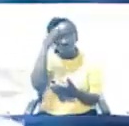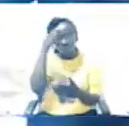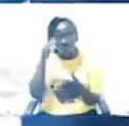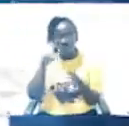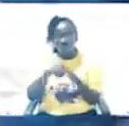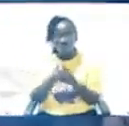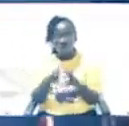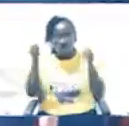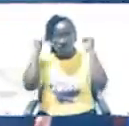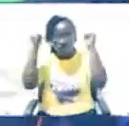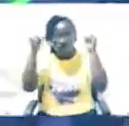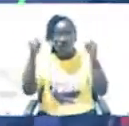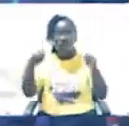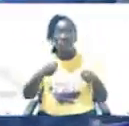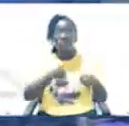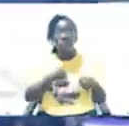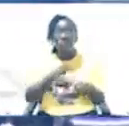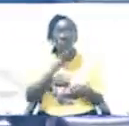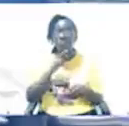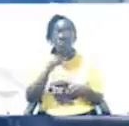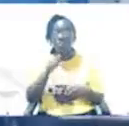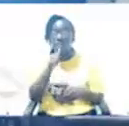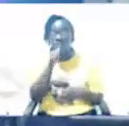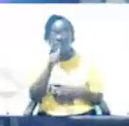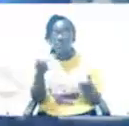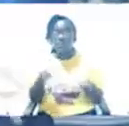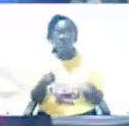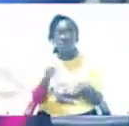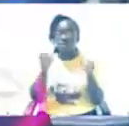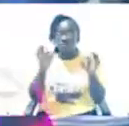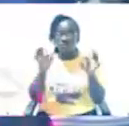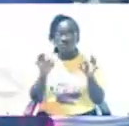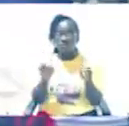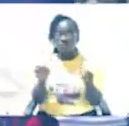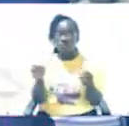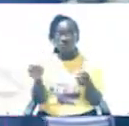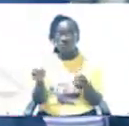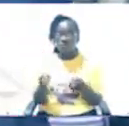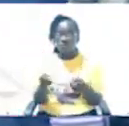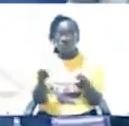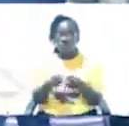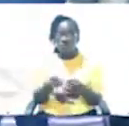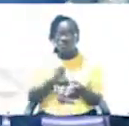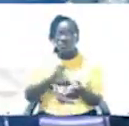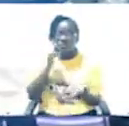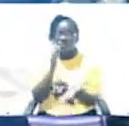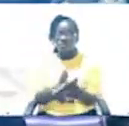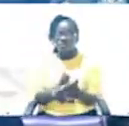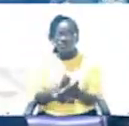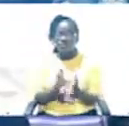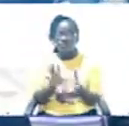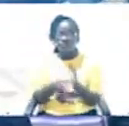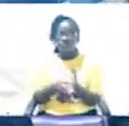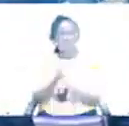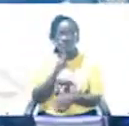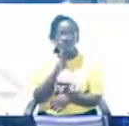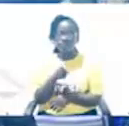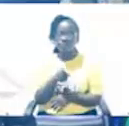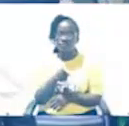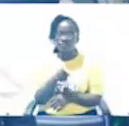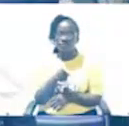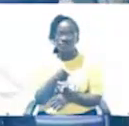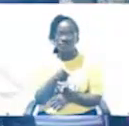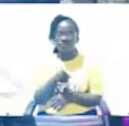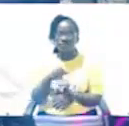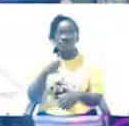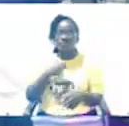said nobody interrupts me the way the guy does. What means now, sir? So I stopped. It's me tonight. Then he said, I know can't say. My name